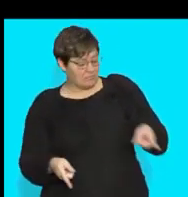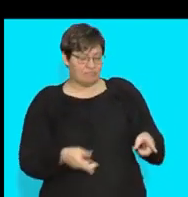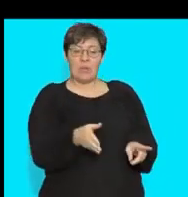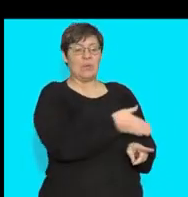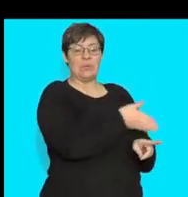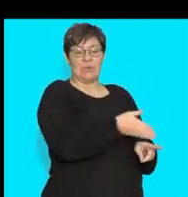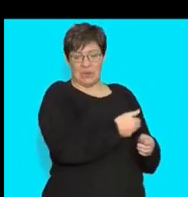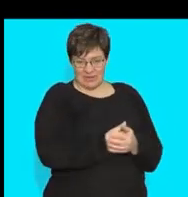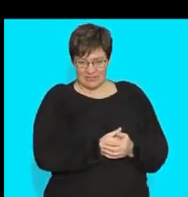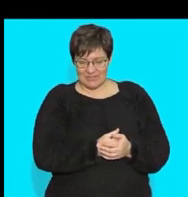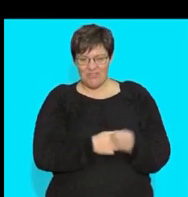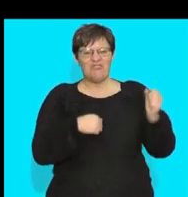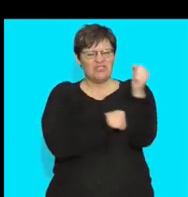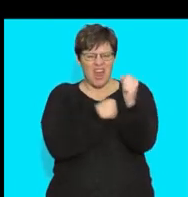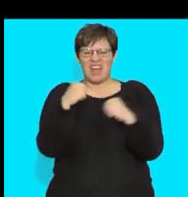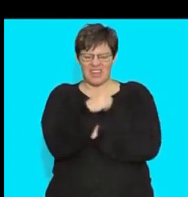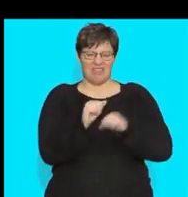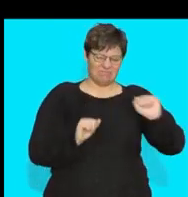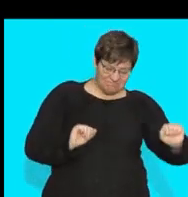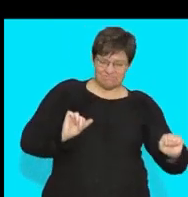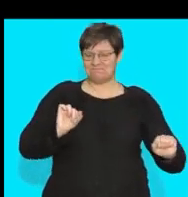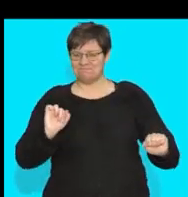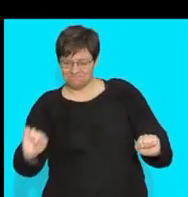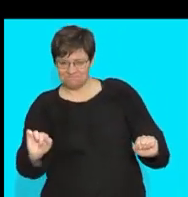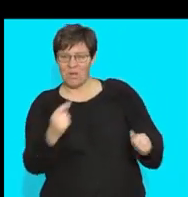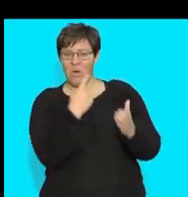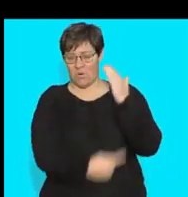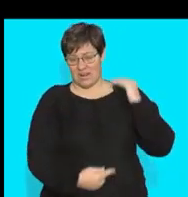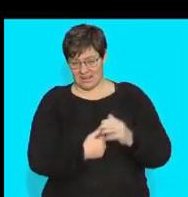see certain structures that are going to be